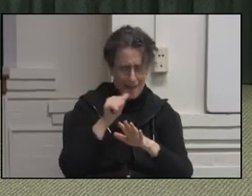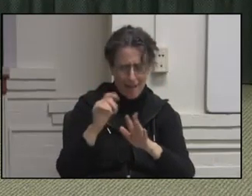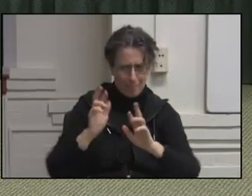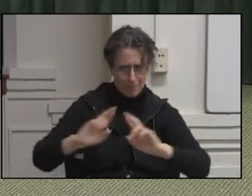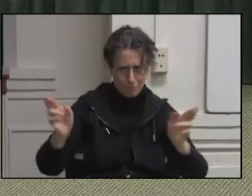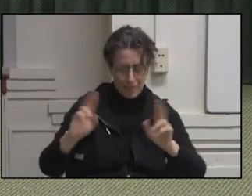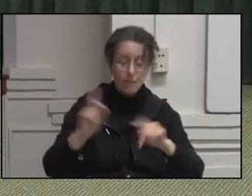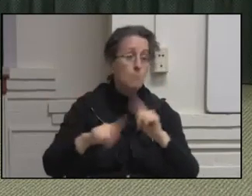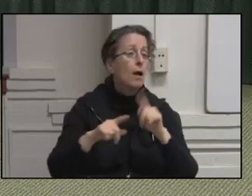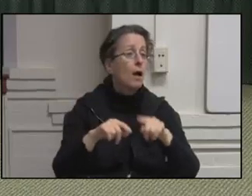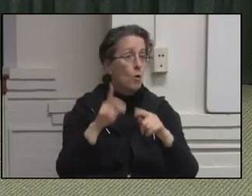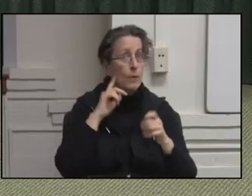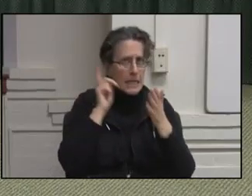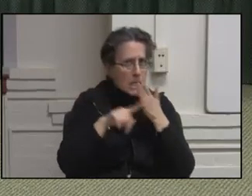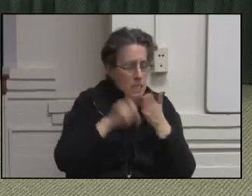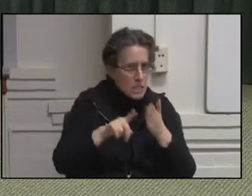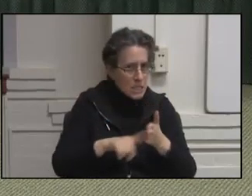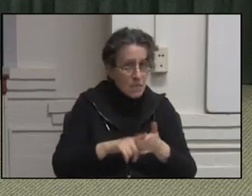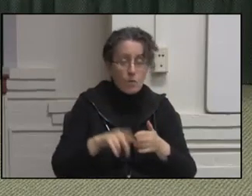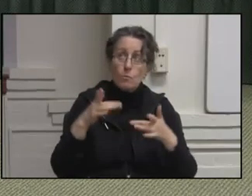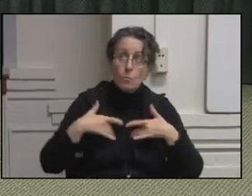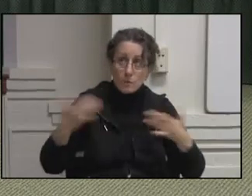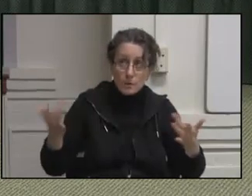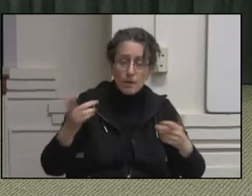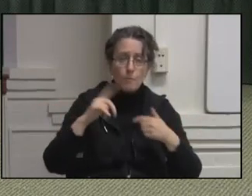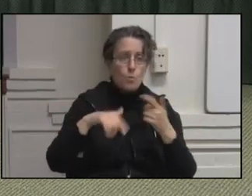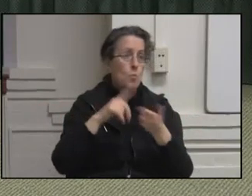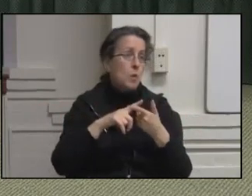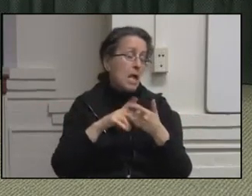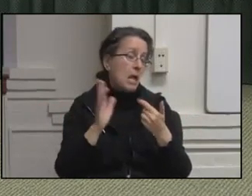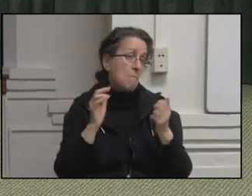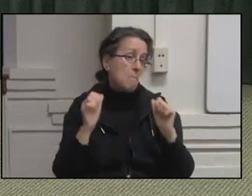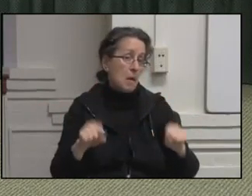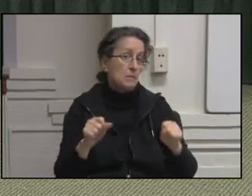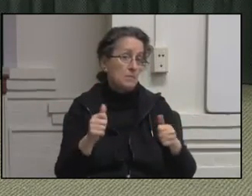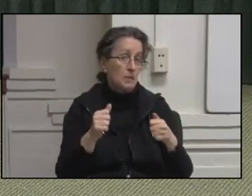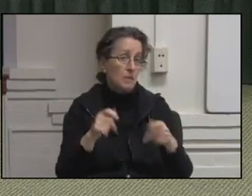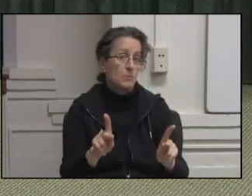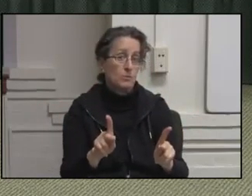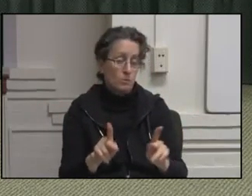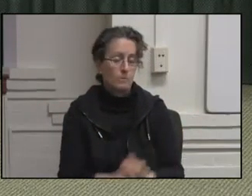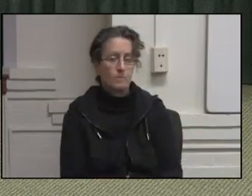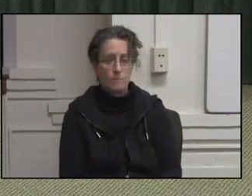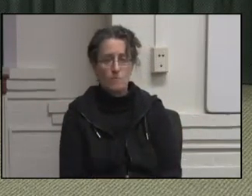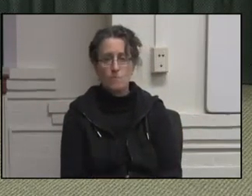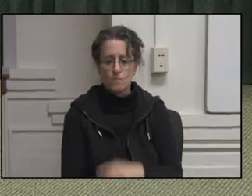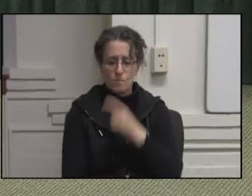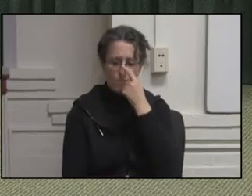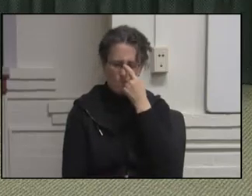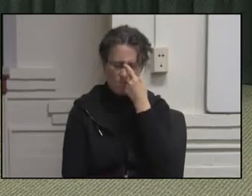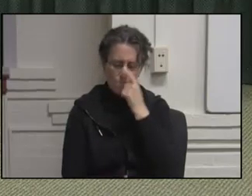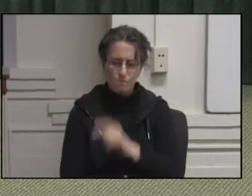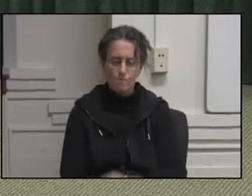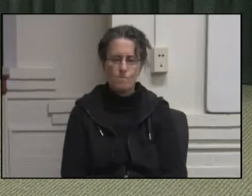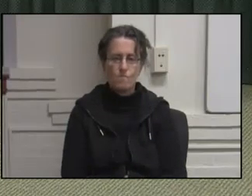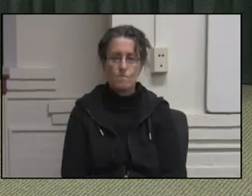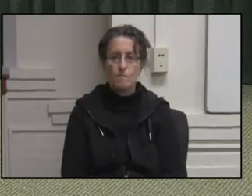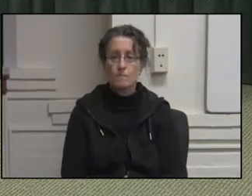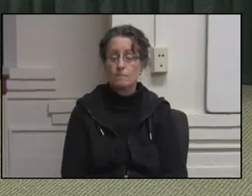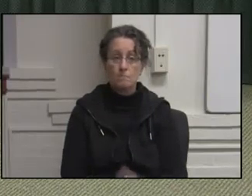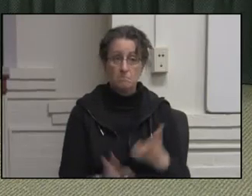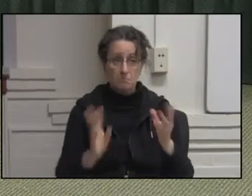what's happening in the legislature and when there might be an opportunity to pursue it. Great. Thank you for that. Further on